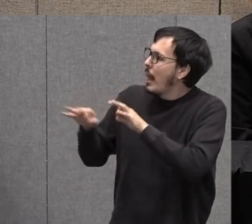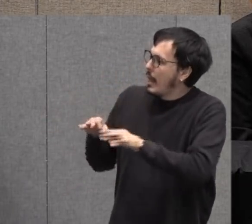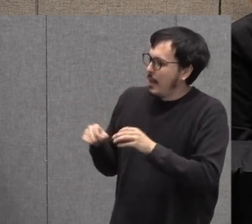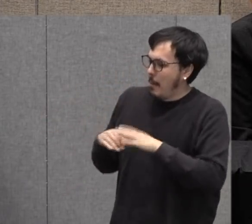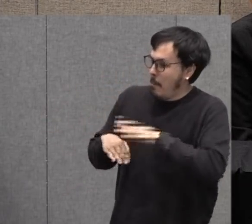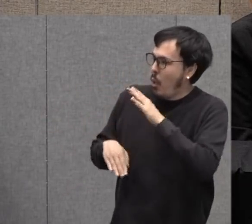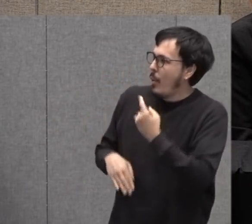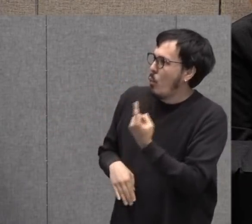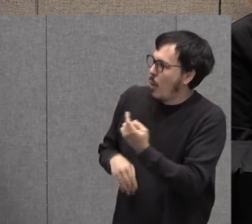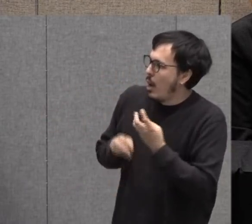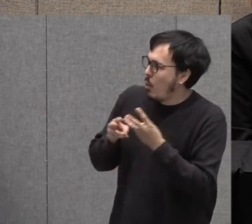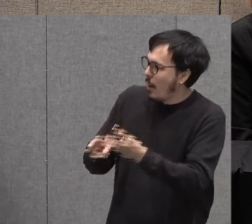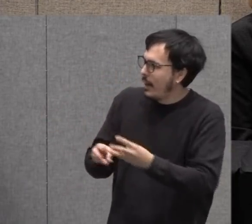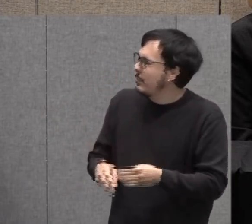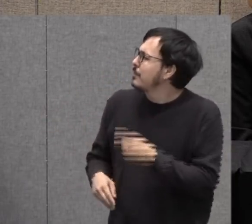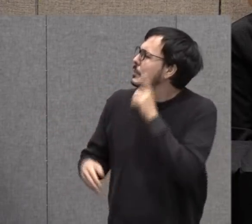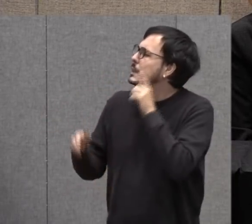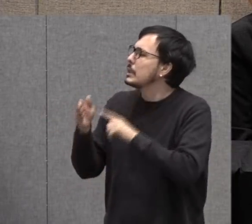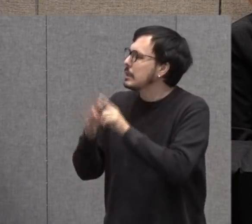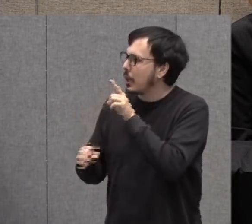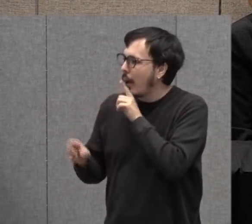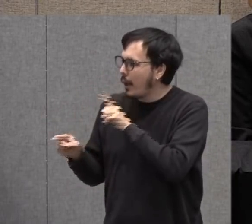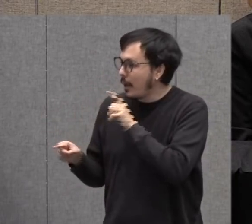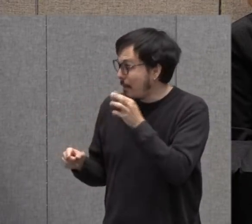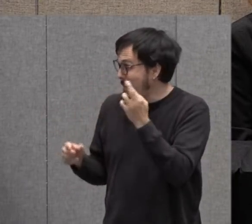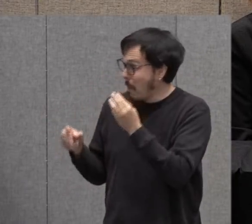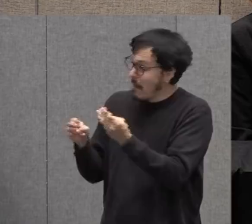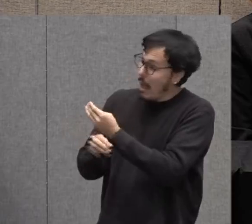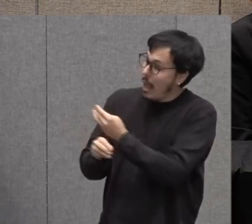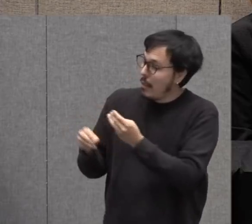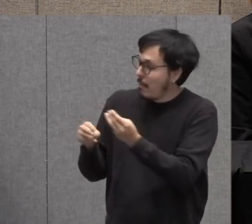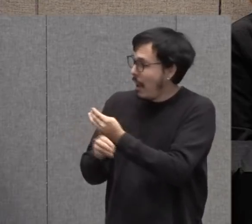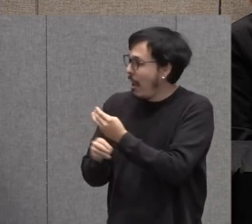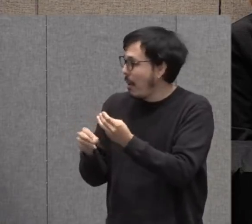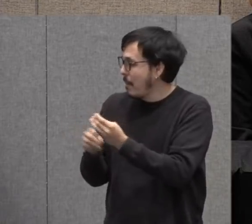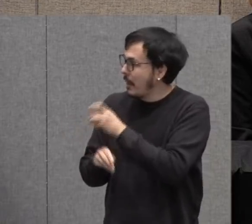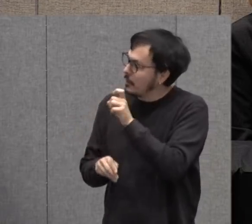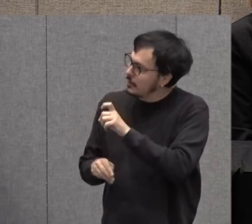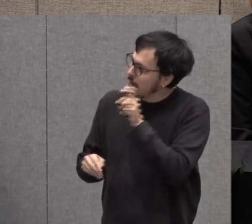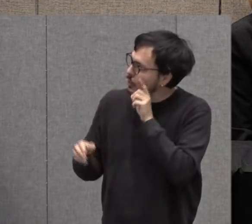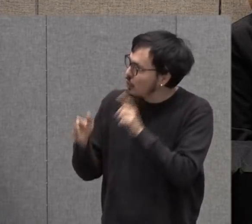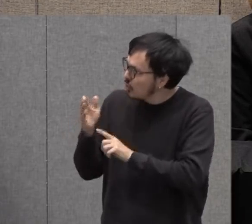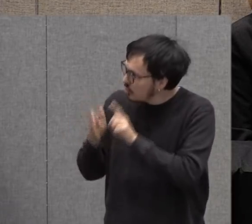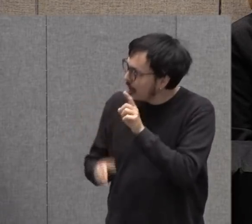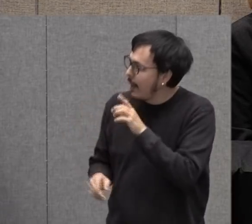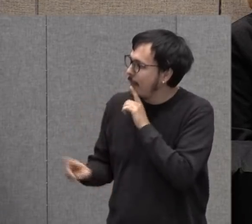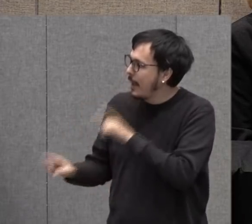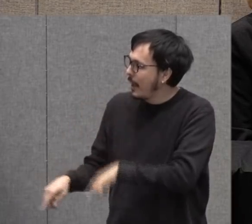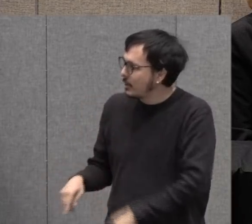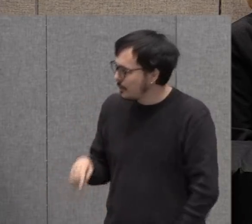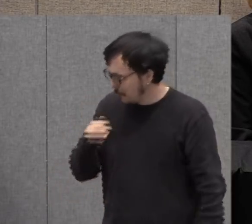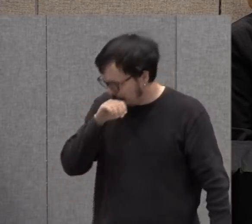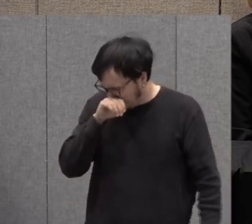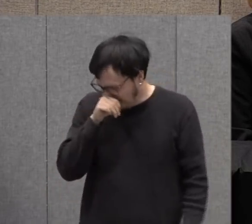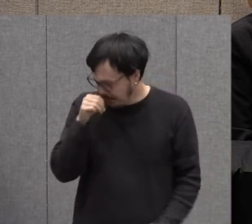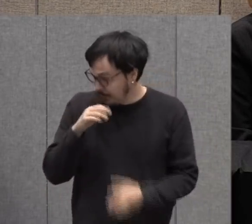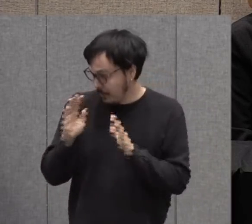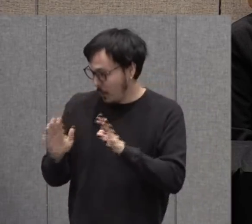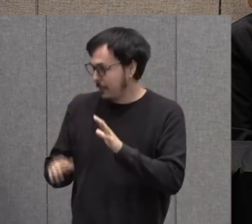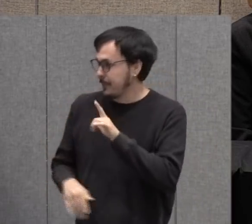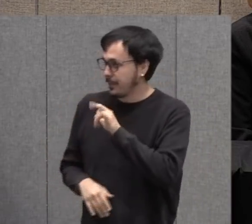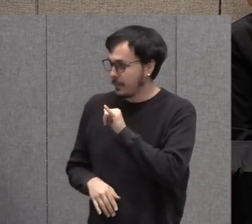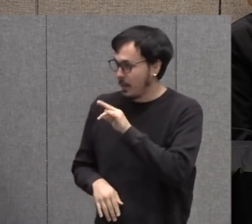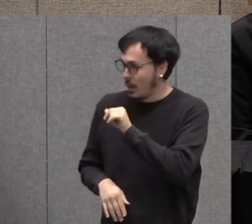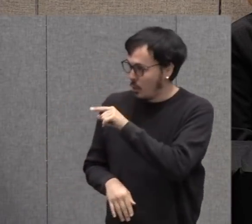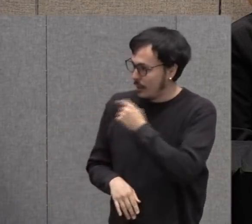like it. Let's check our answer, because after all this math talk, we need to check our answer. So, Ms. Linda, you